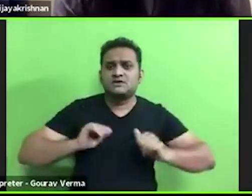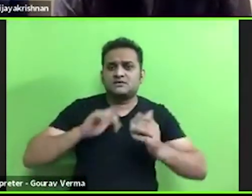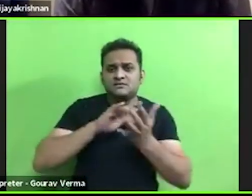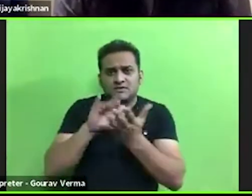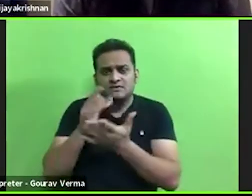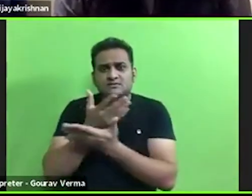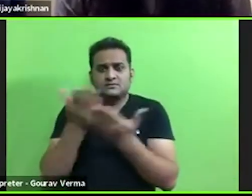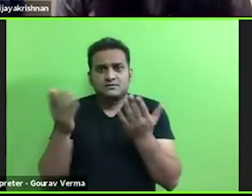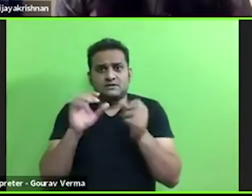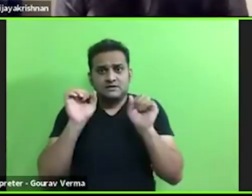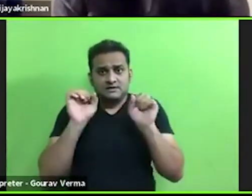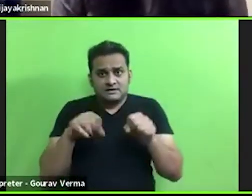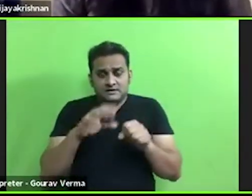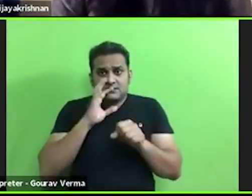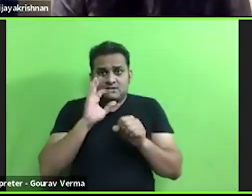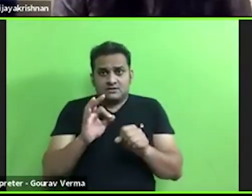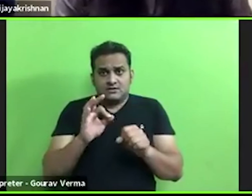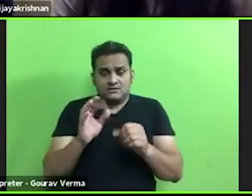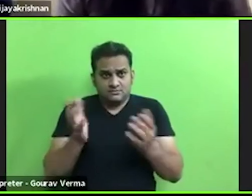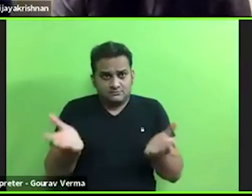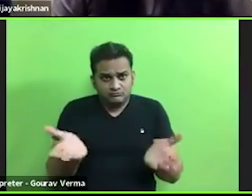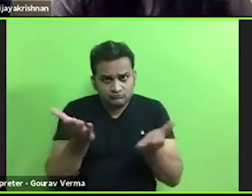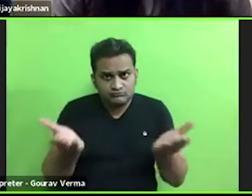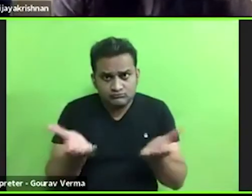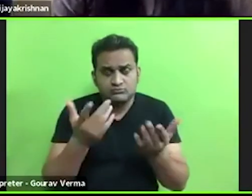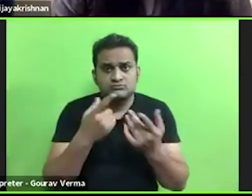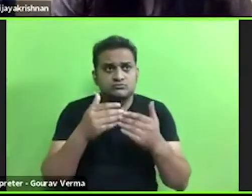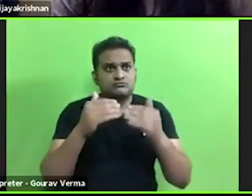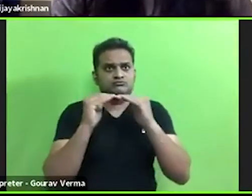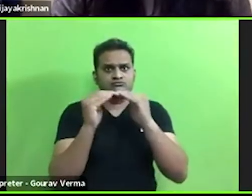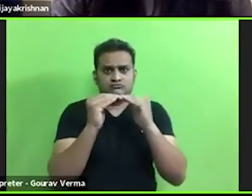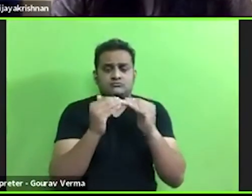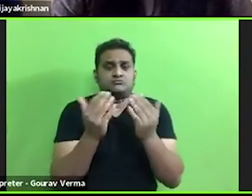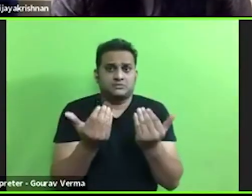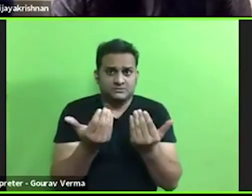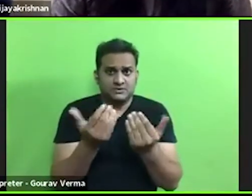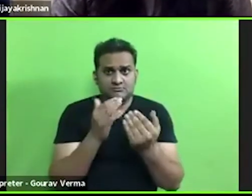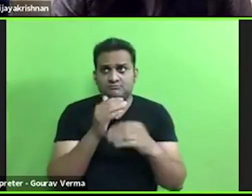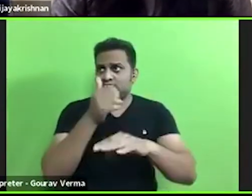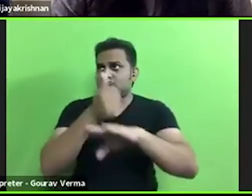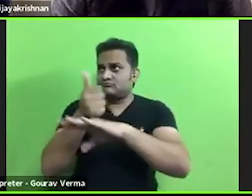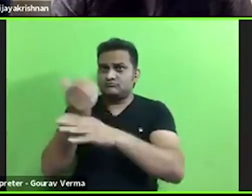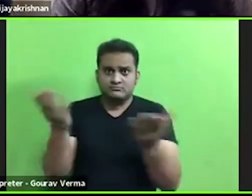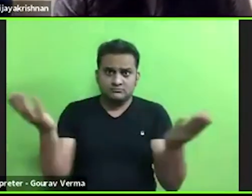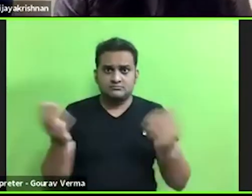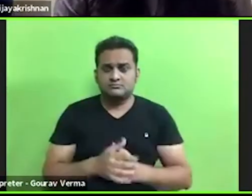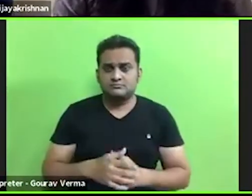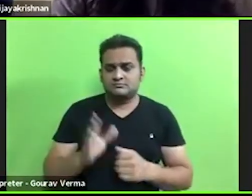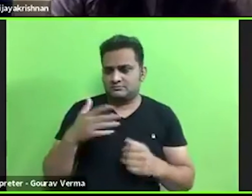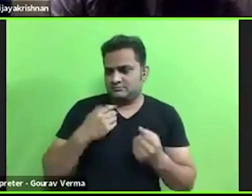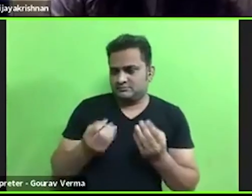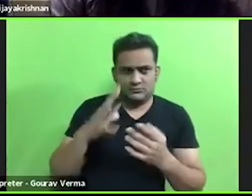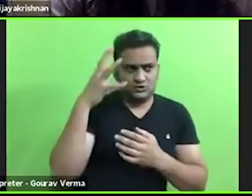do practically to help sort of create a more equal arts scene or sector. So I'm going to start with you,